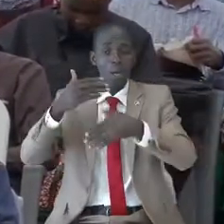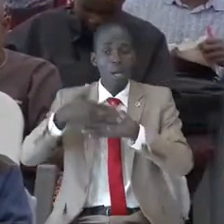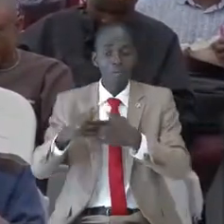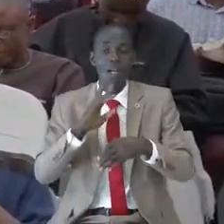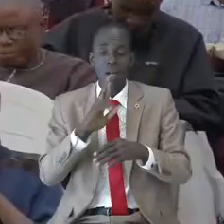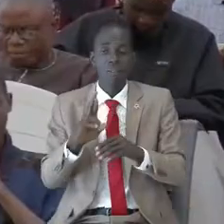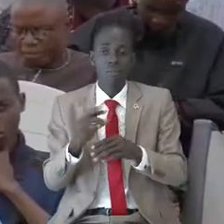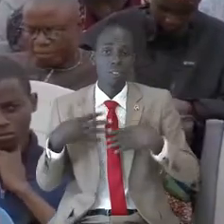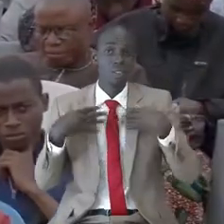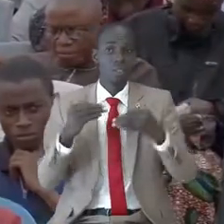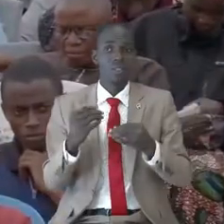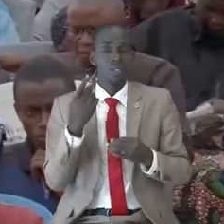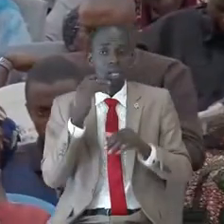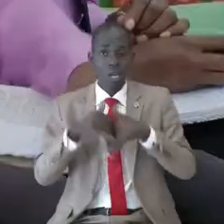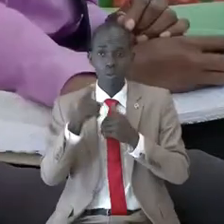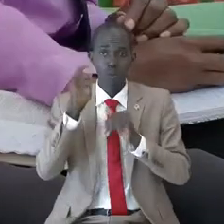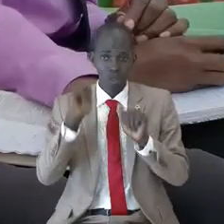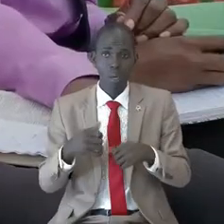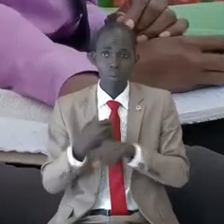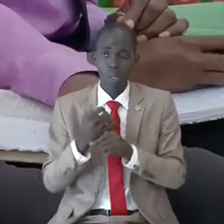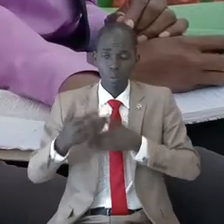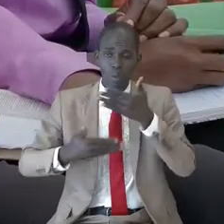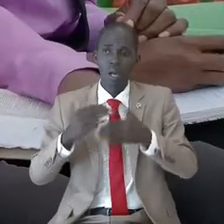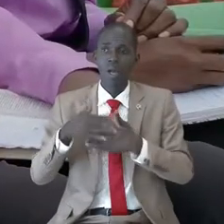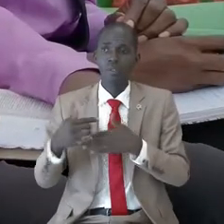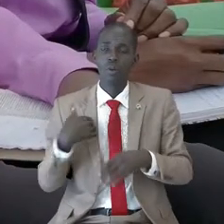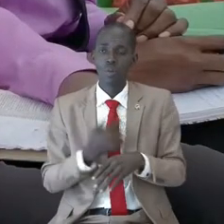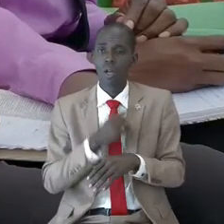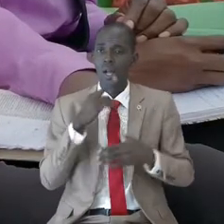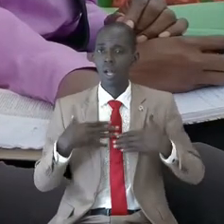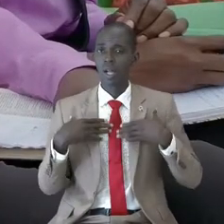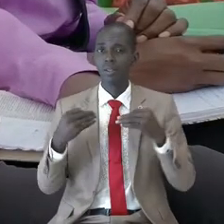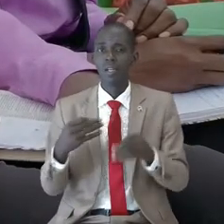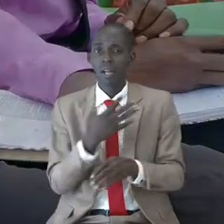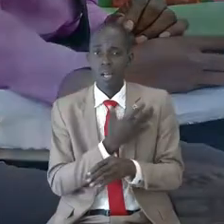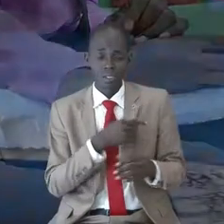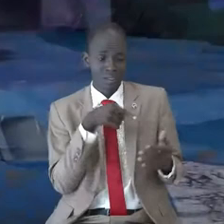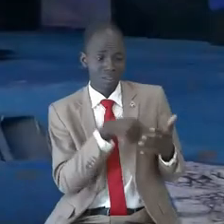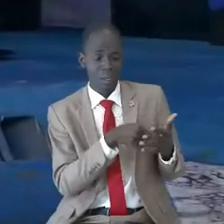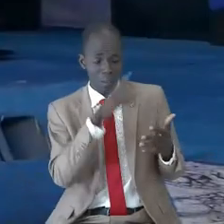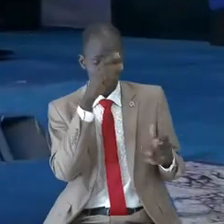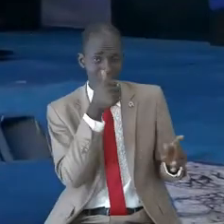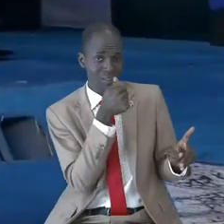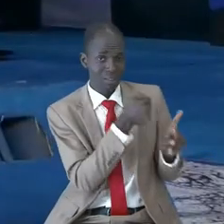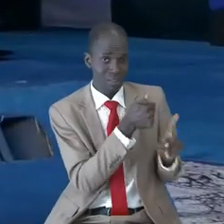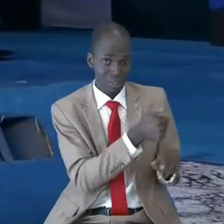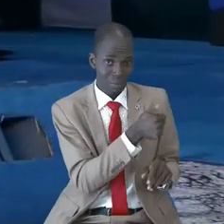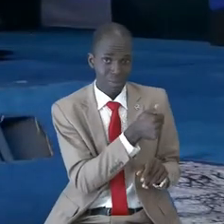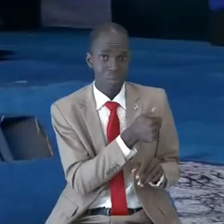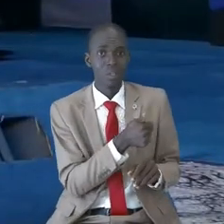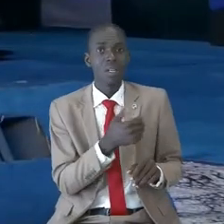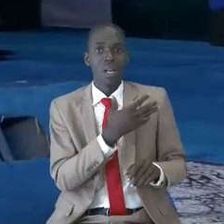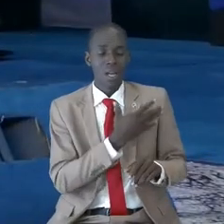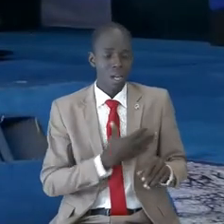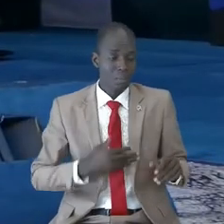And see how we would make progress after we are healed? And himself believed, and